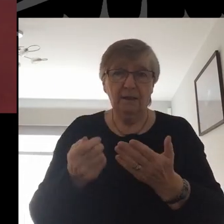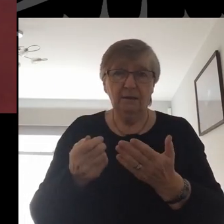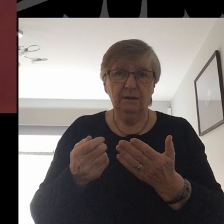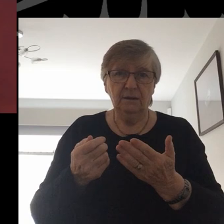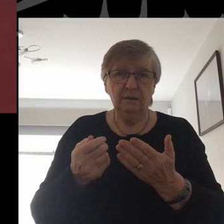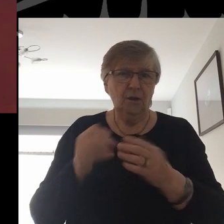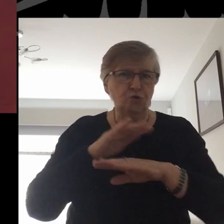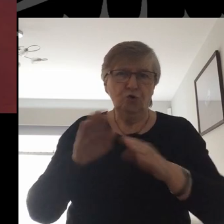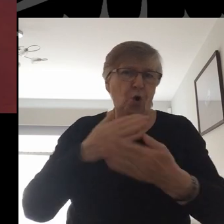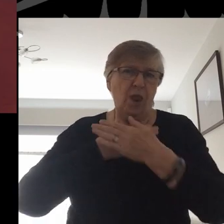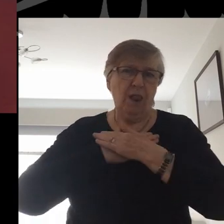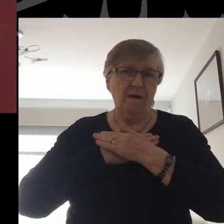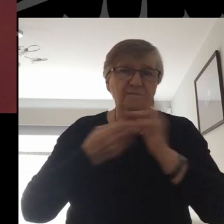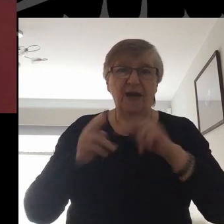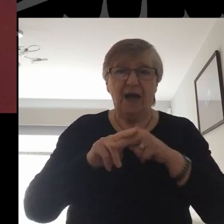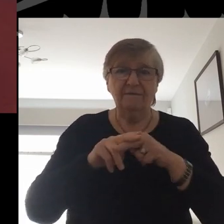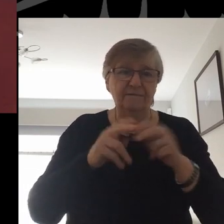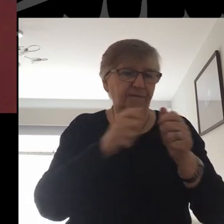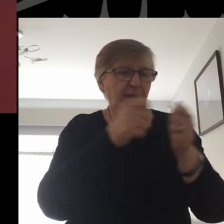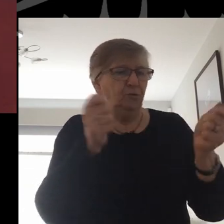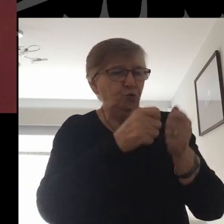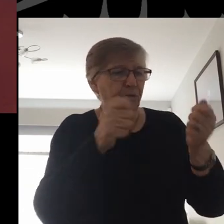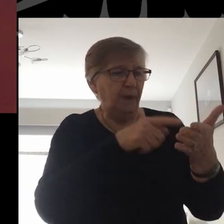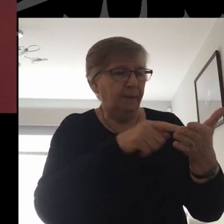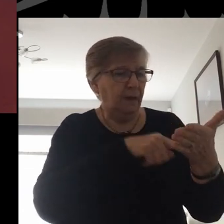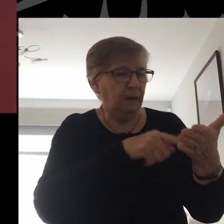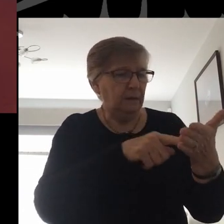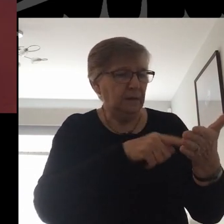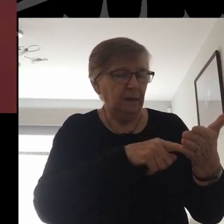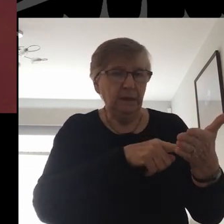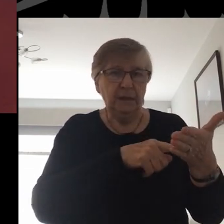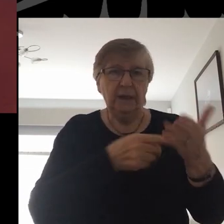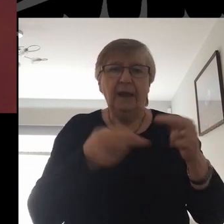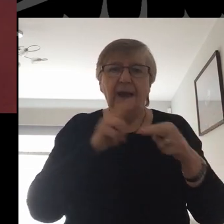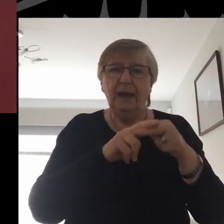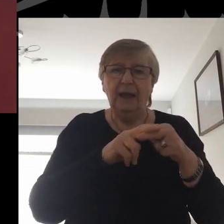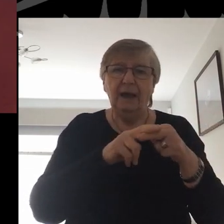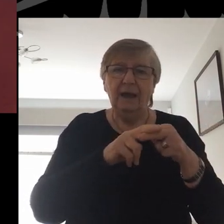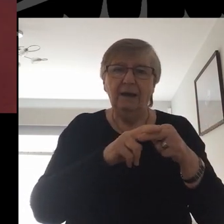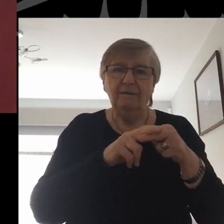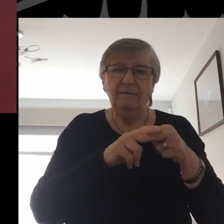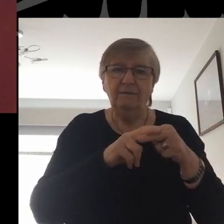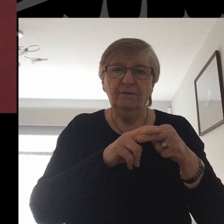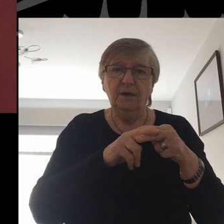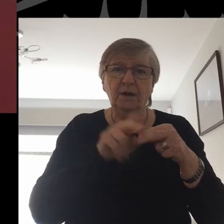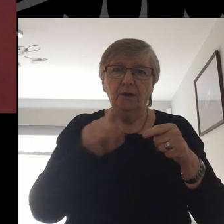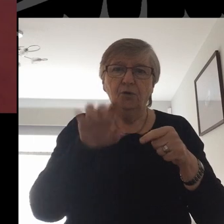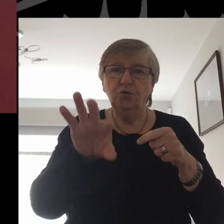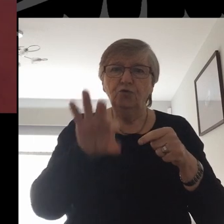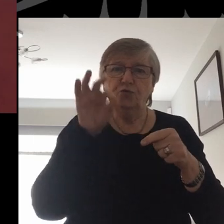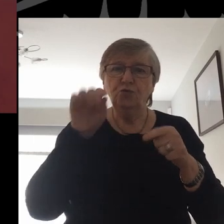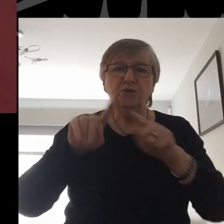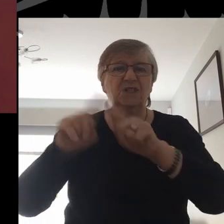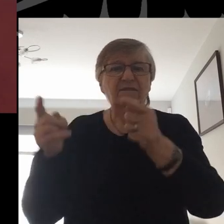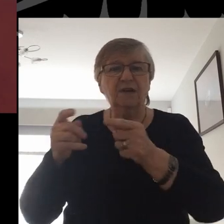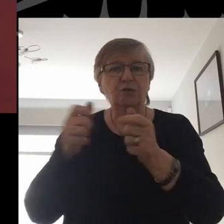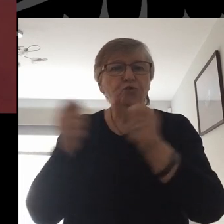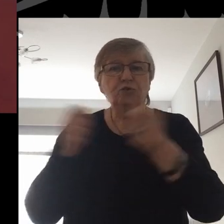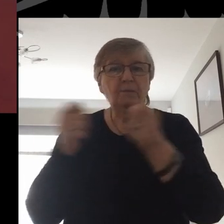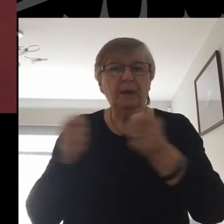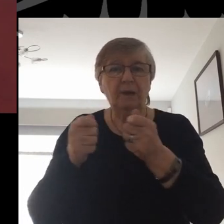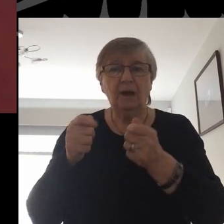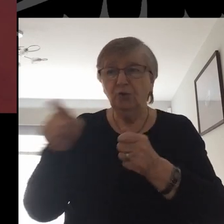be loving just to put an advert in the newspaper and say, well, if people choose a different newspaper, that's just their